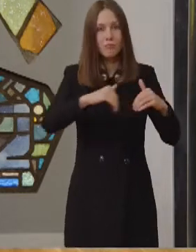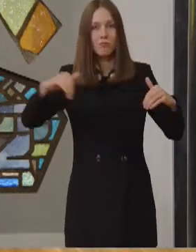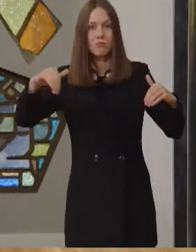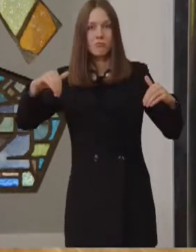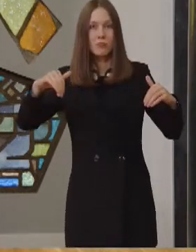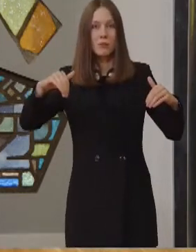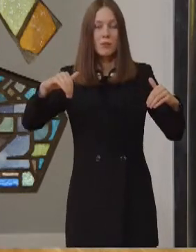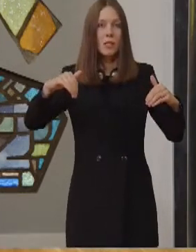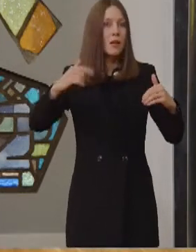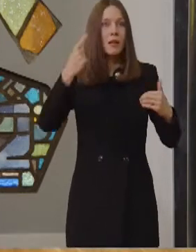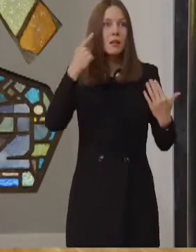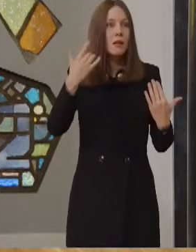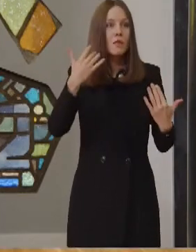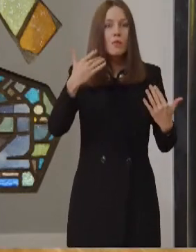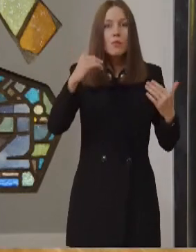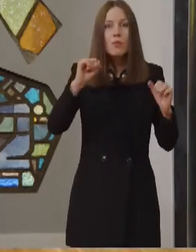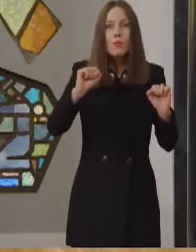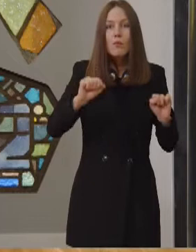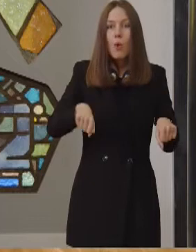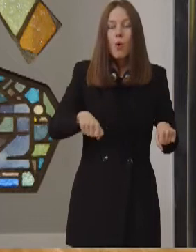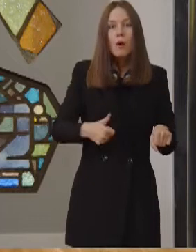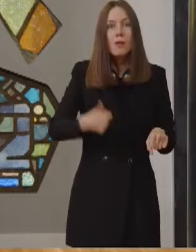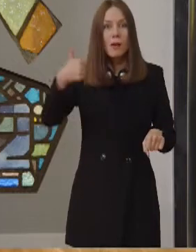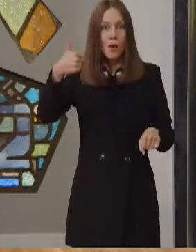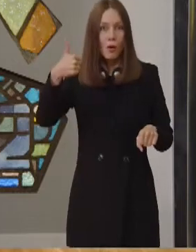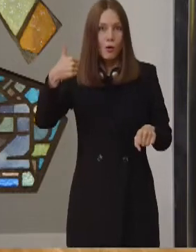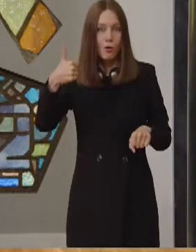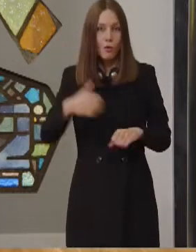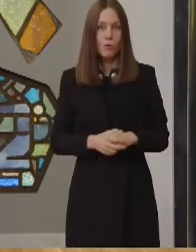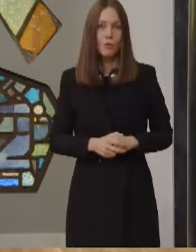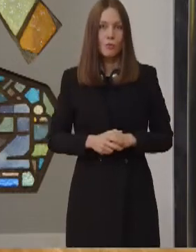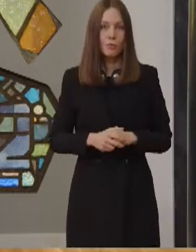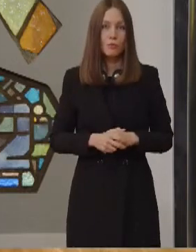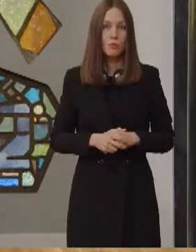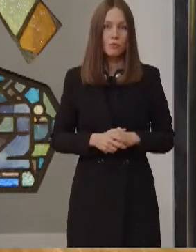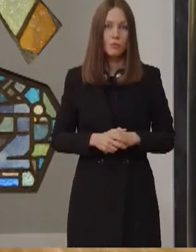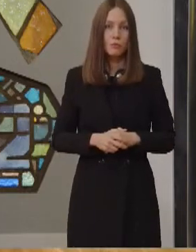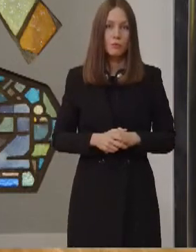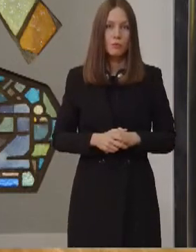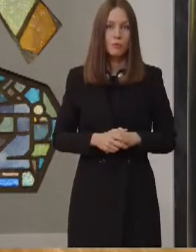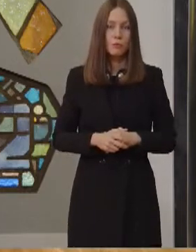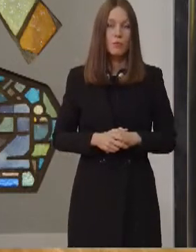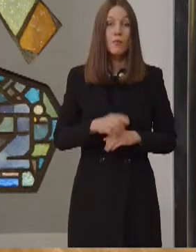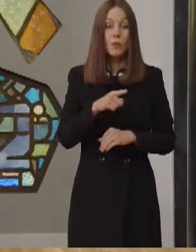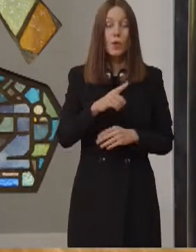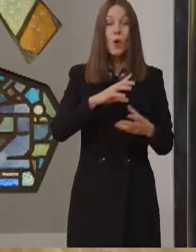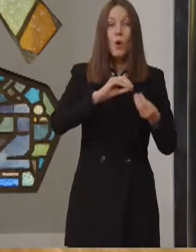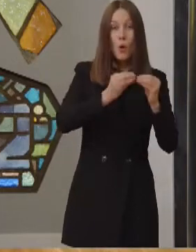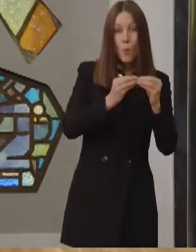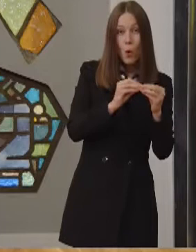life could be different. They have gotten used to living outside the margins of law, and they can't imagine that the life could be